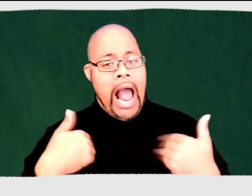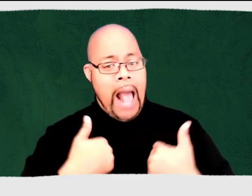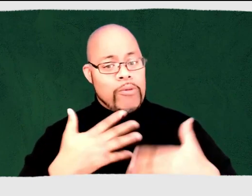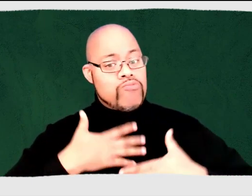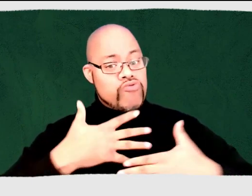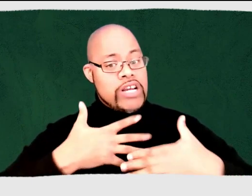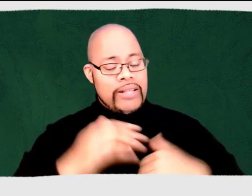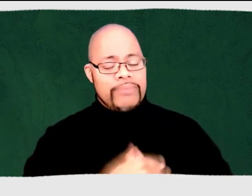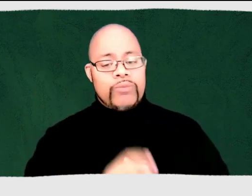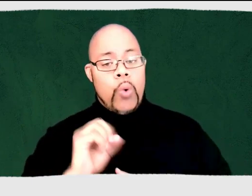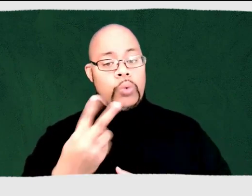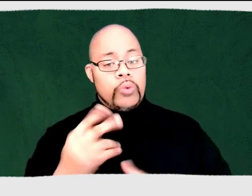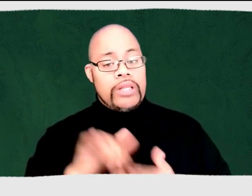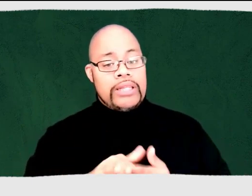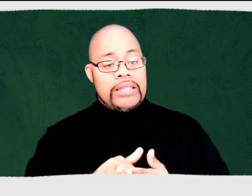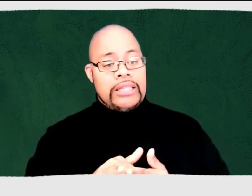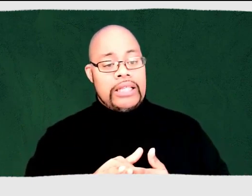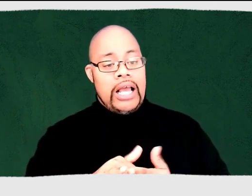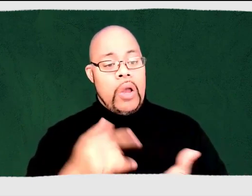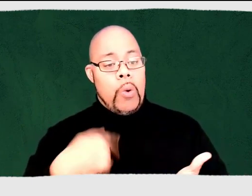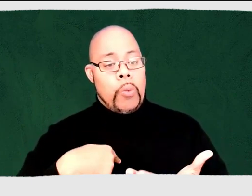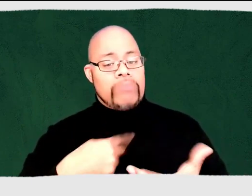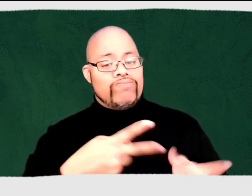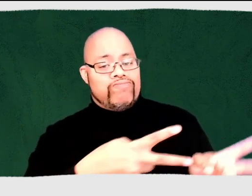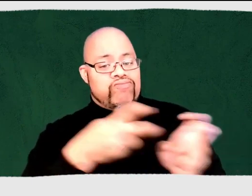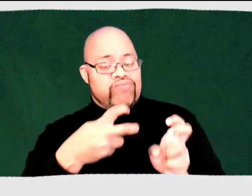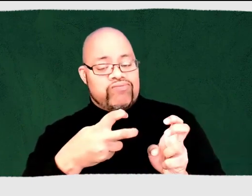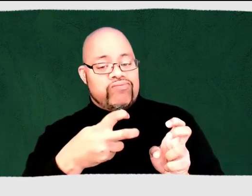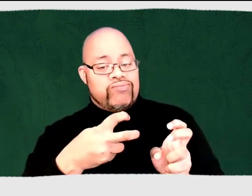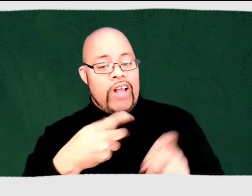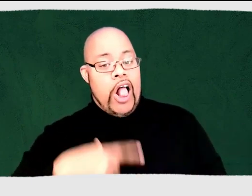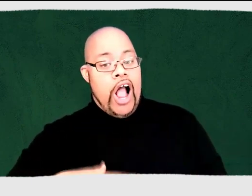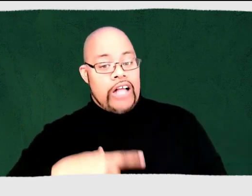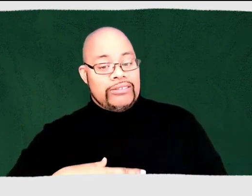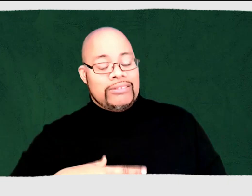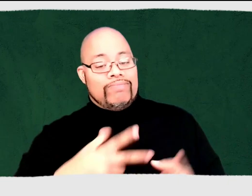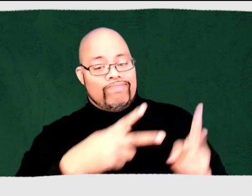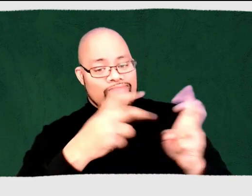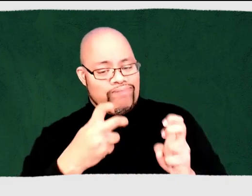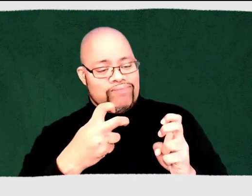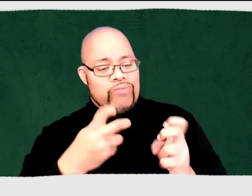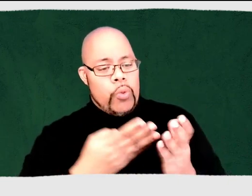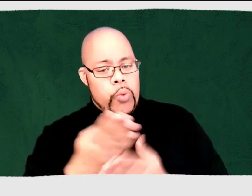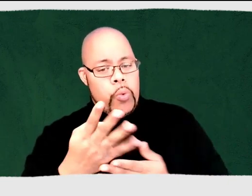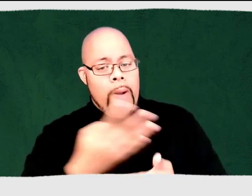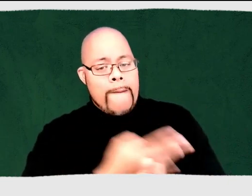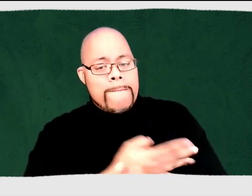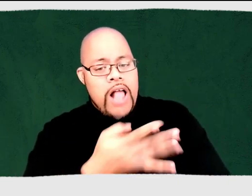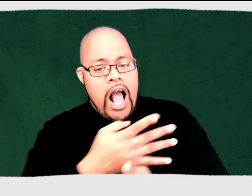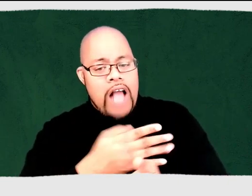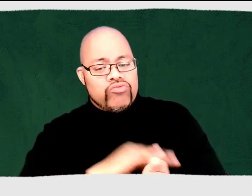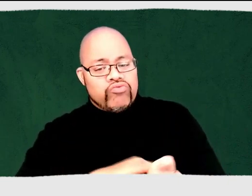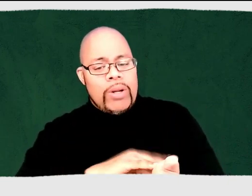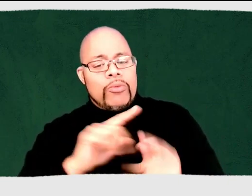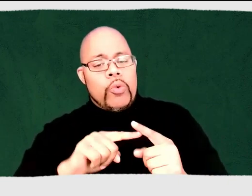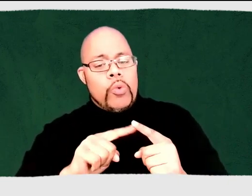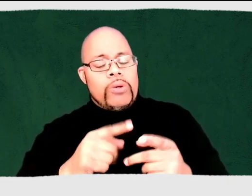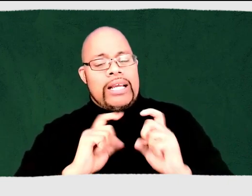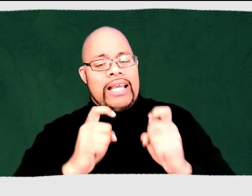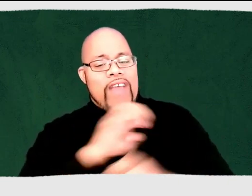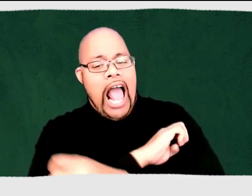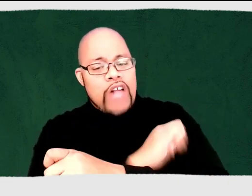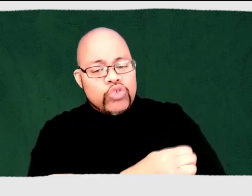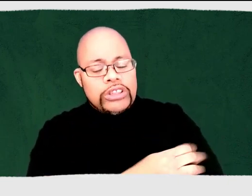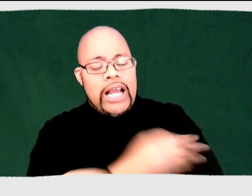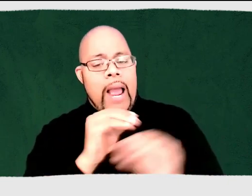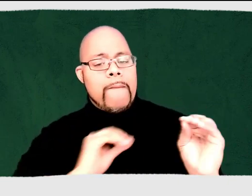It's oxygen that's the thing that our lungs are taking from the air around us and putting through our bloodstream in order to keep our bodies energized and